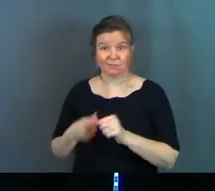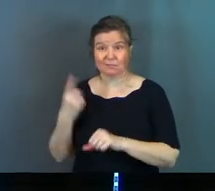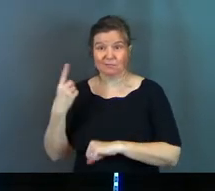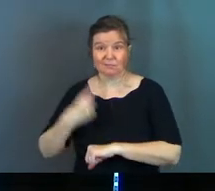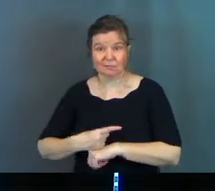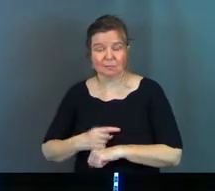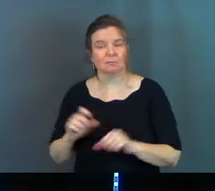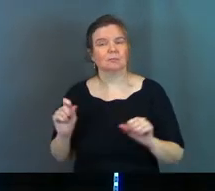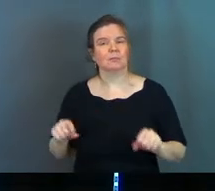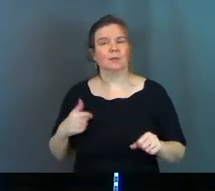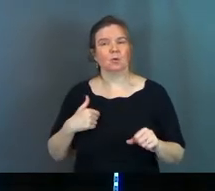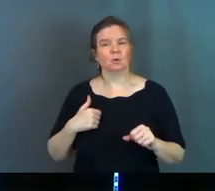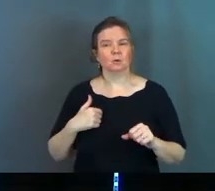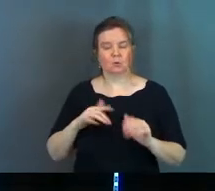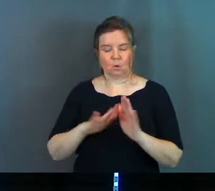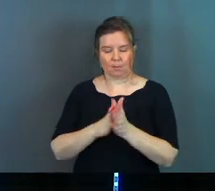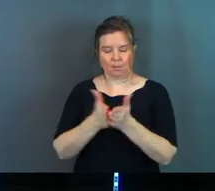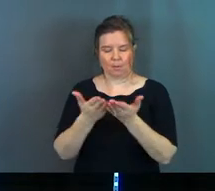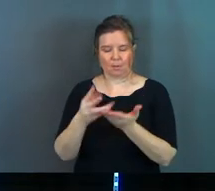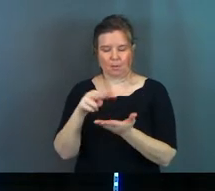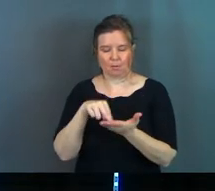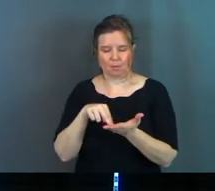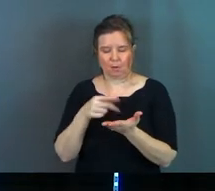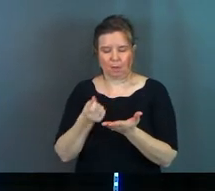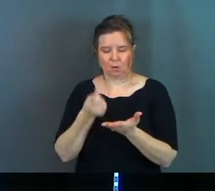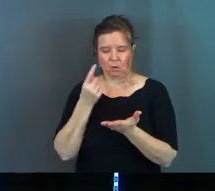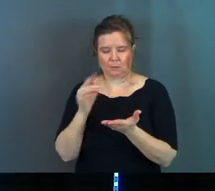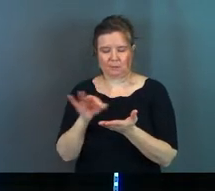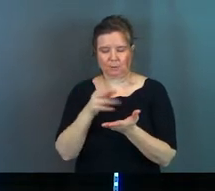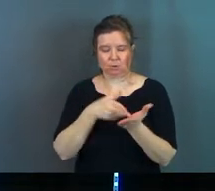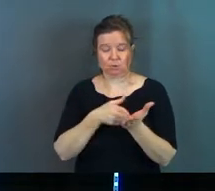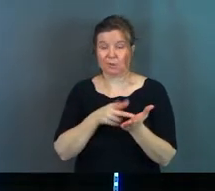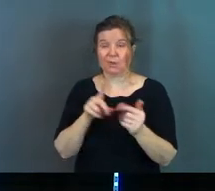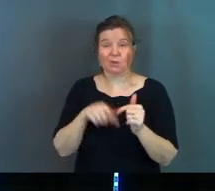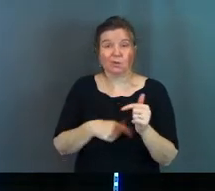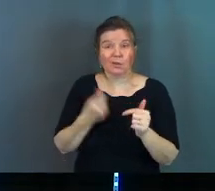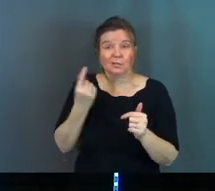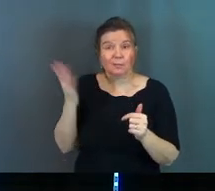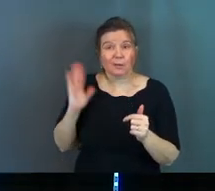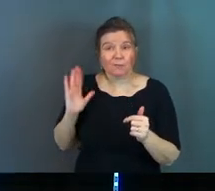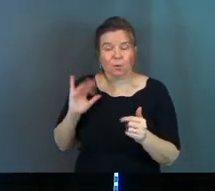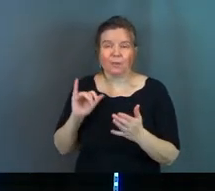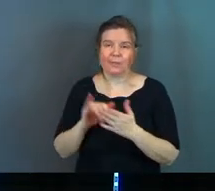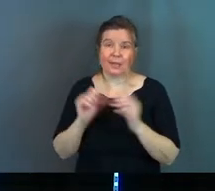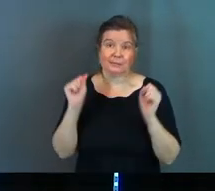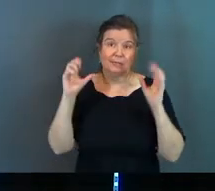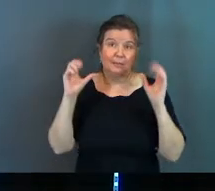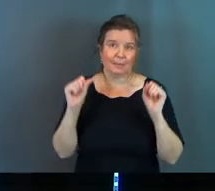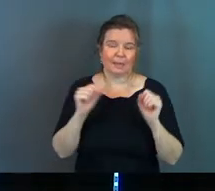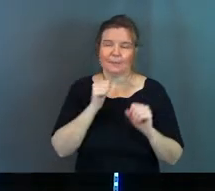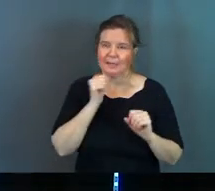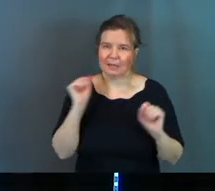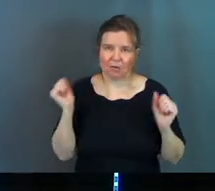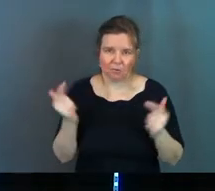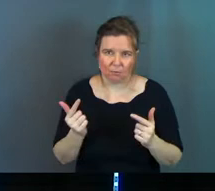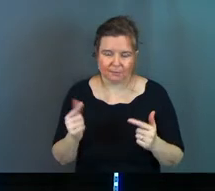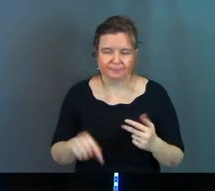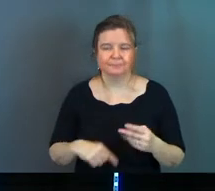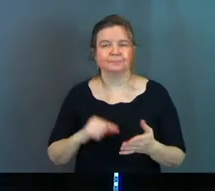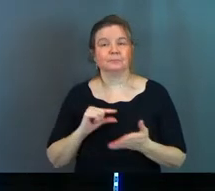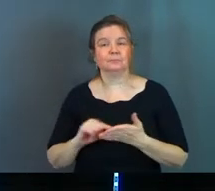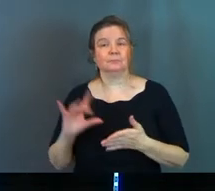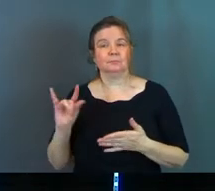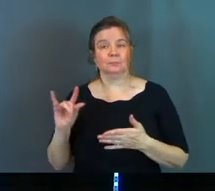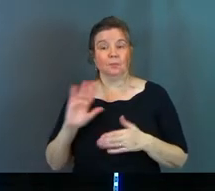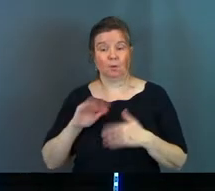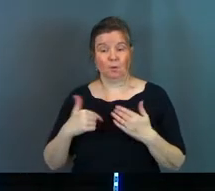one to be able to open up the Bible and understand spiritual truth that you couldn't before. So that's amazing, but it's not all. Verse 18.